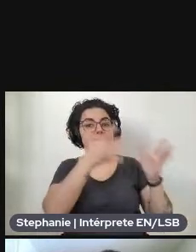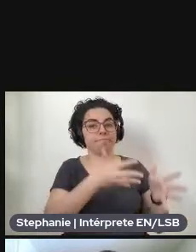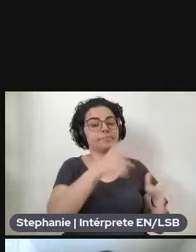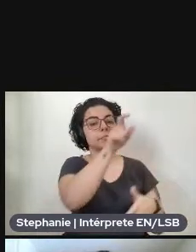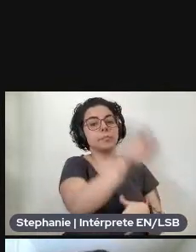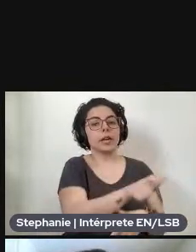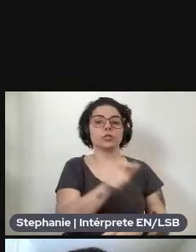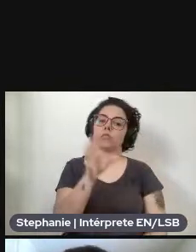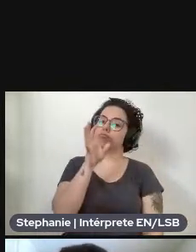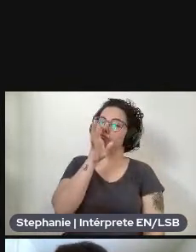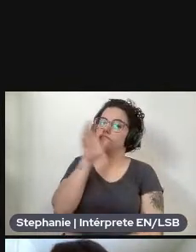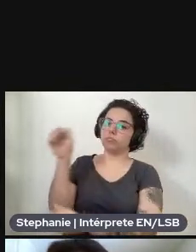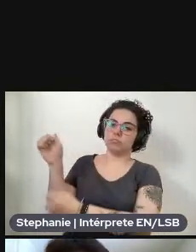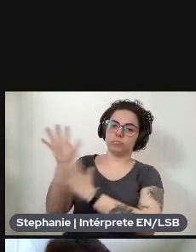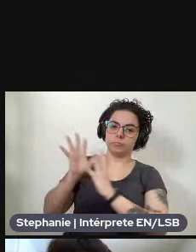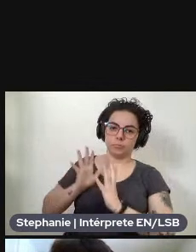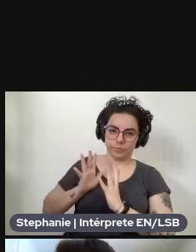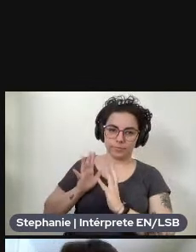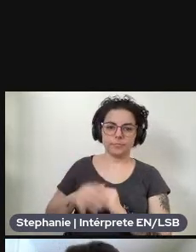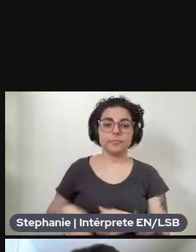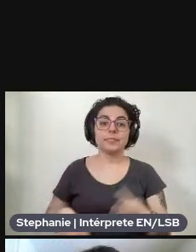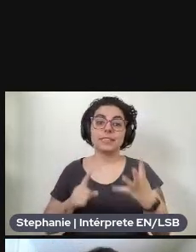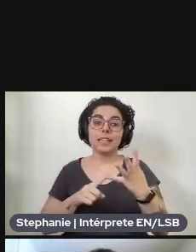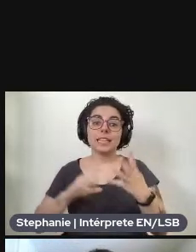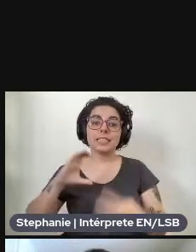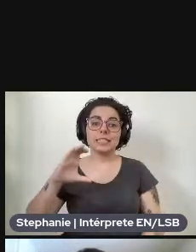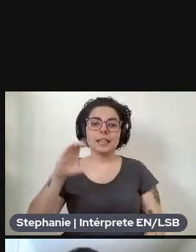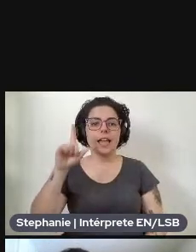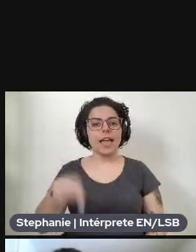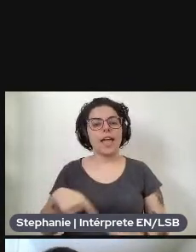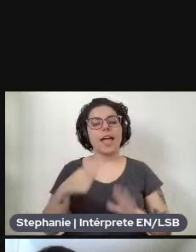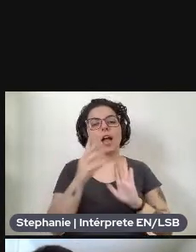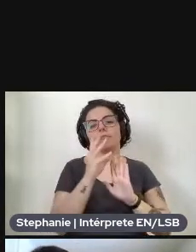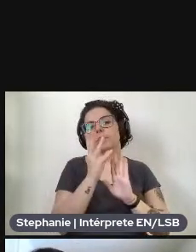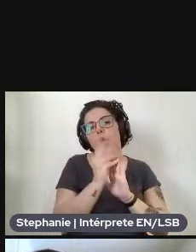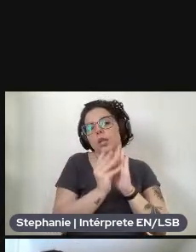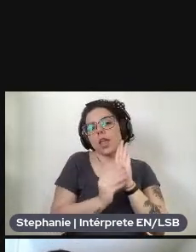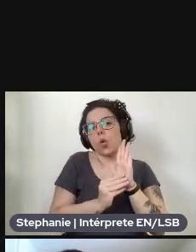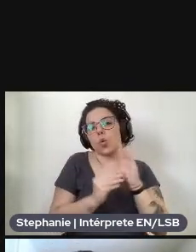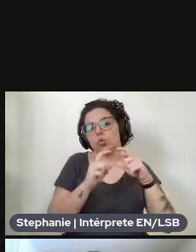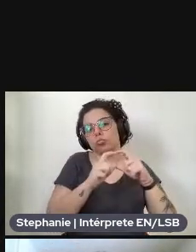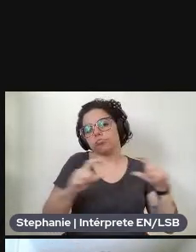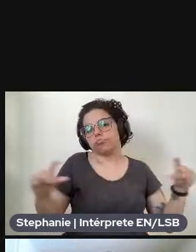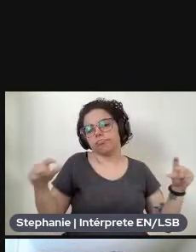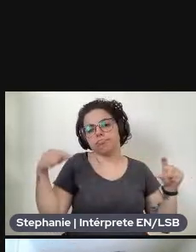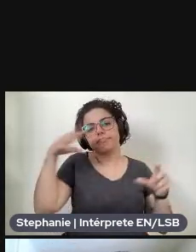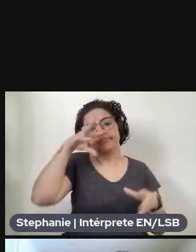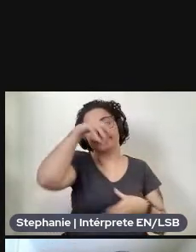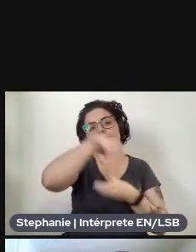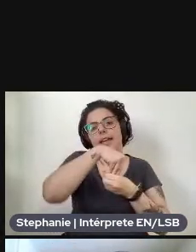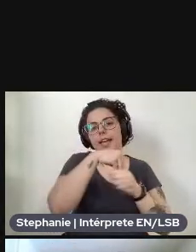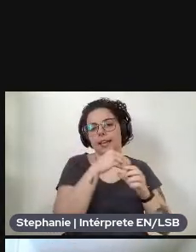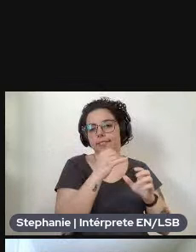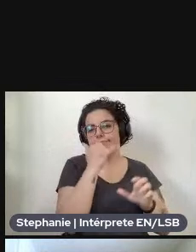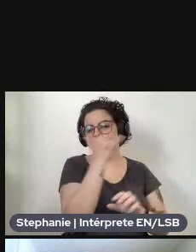And C is the communicated content. The communicated content is the entity that